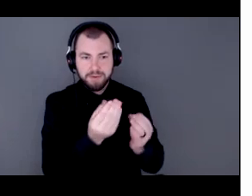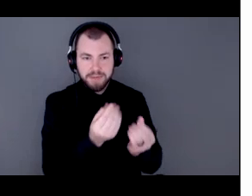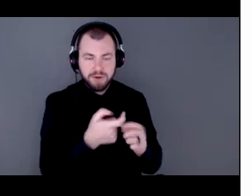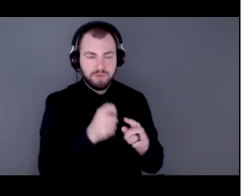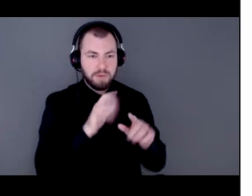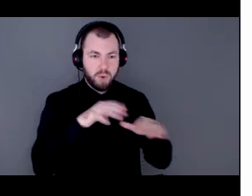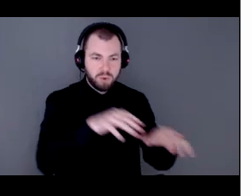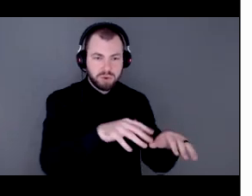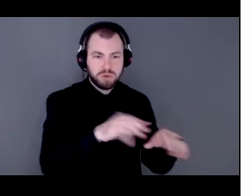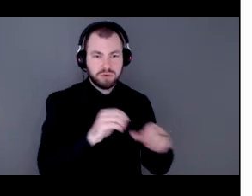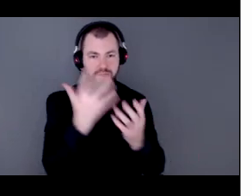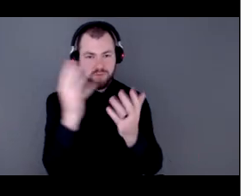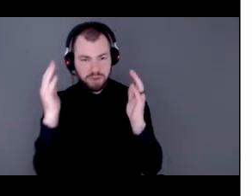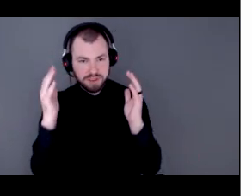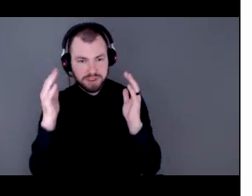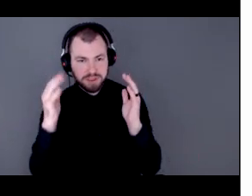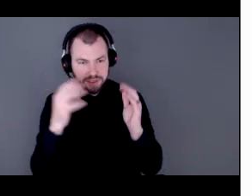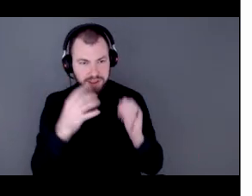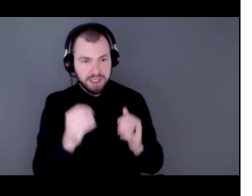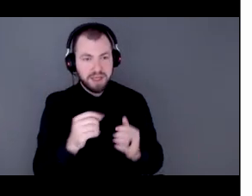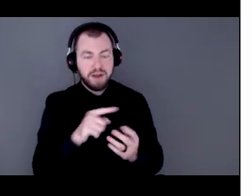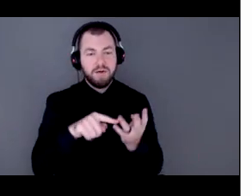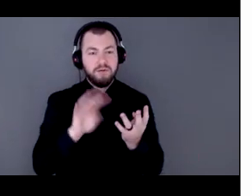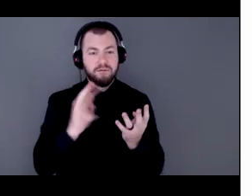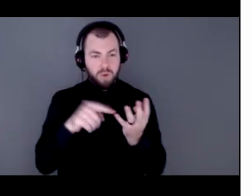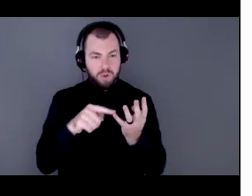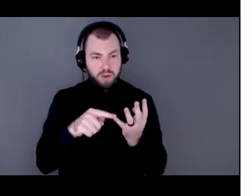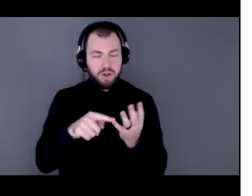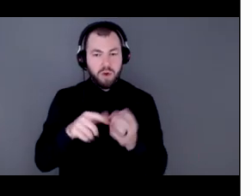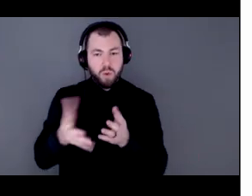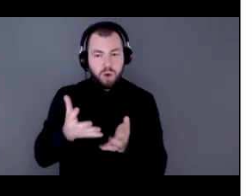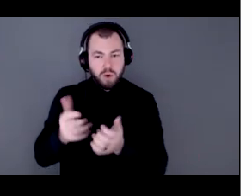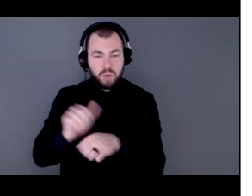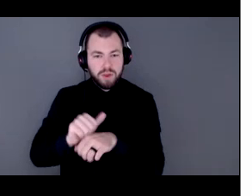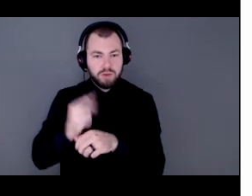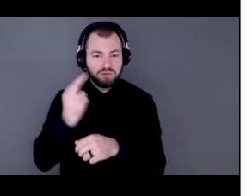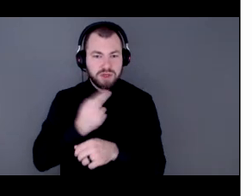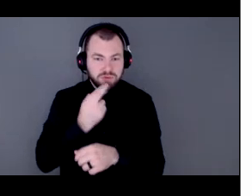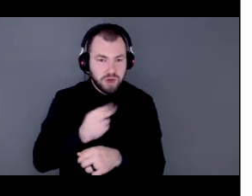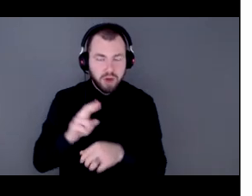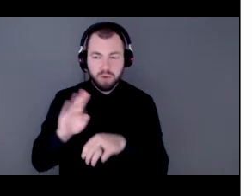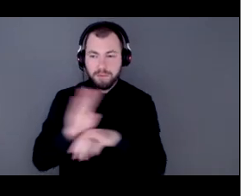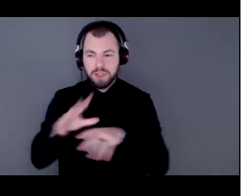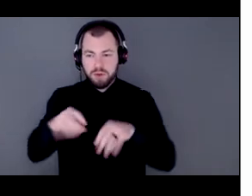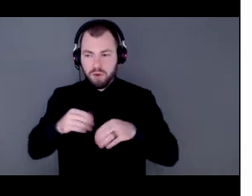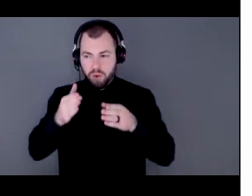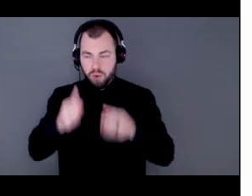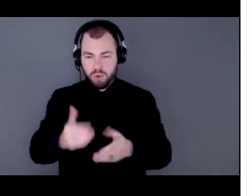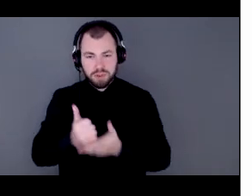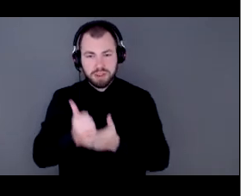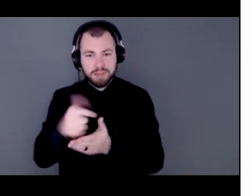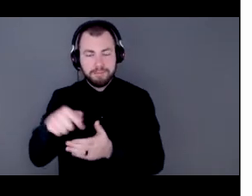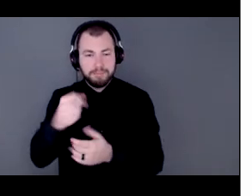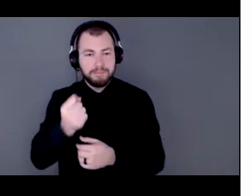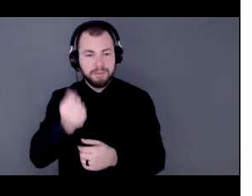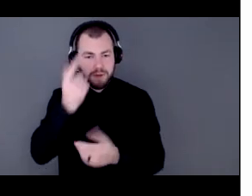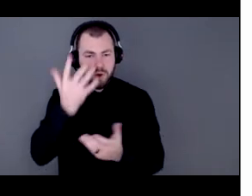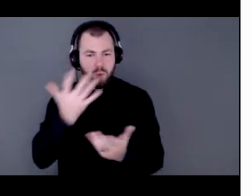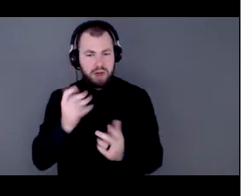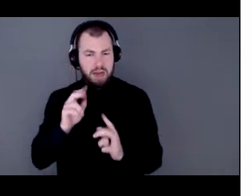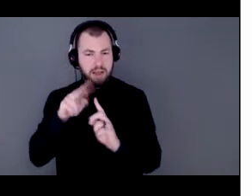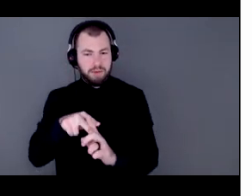track 4 is where we actually work with the restaurants and the business owners on understanding what are the applicable reuse systems